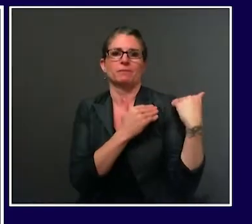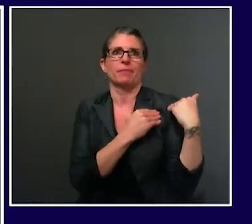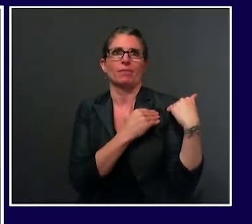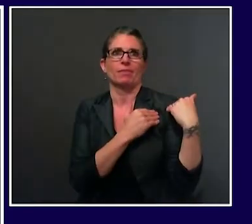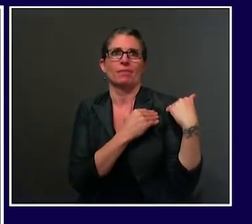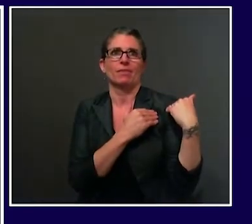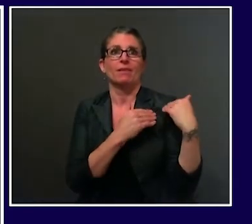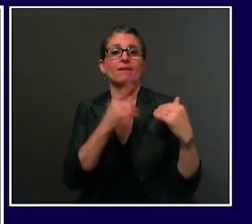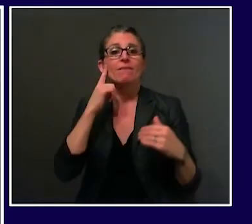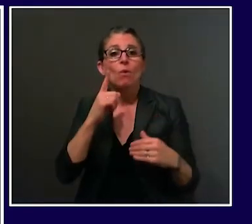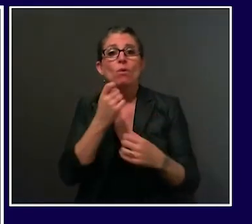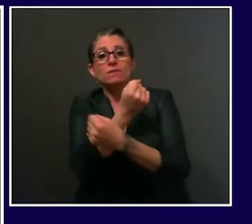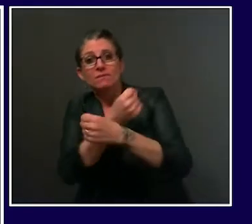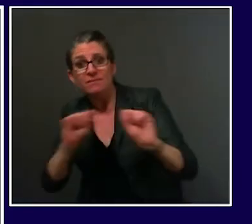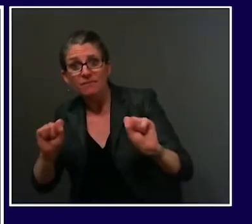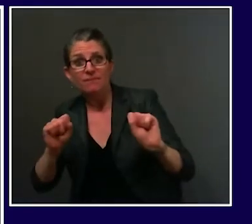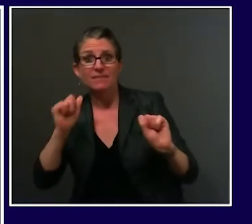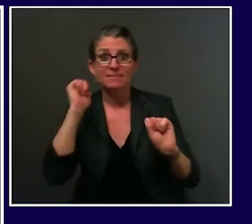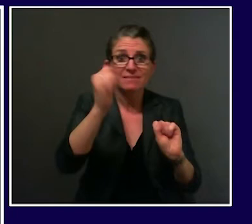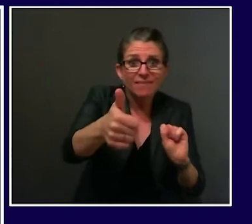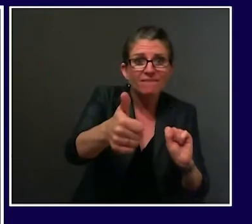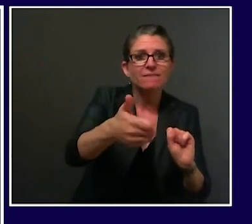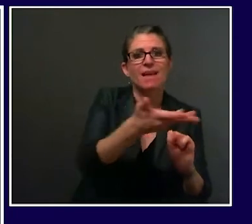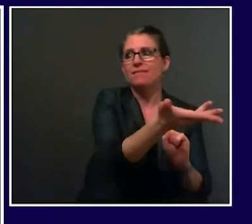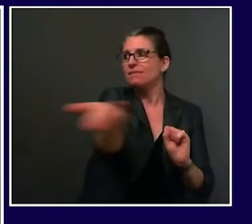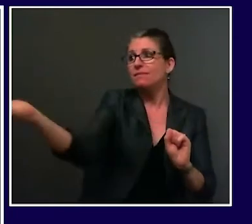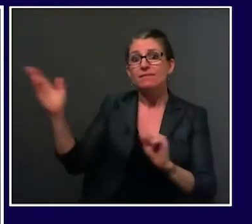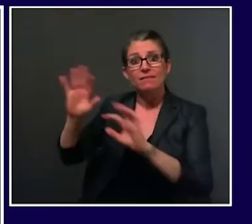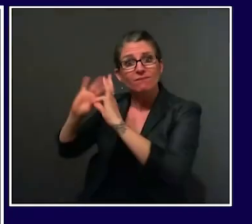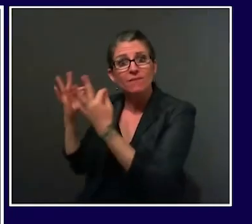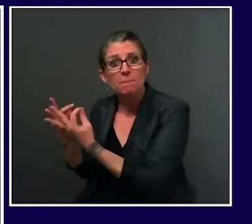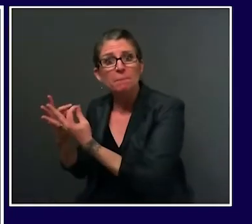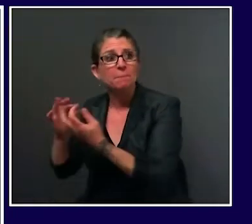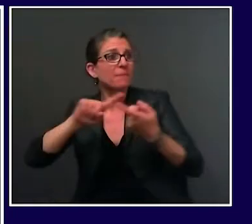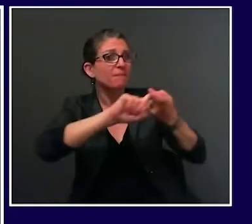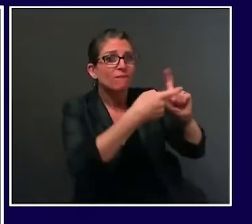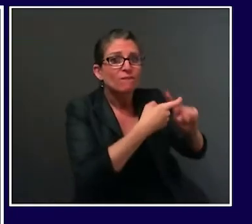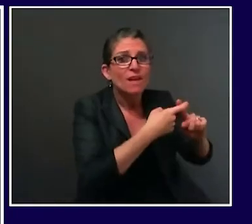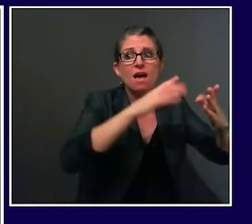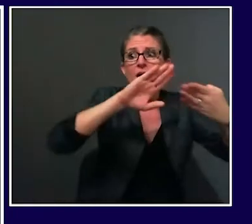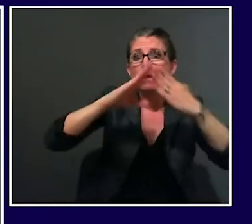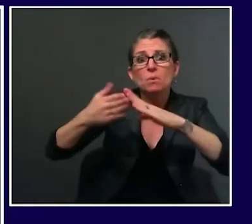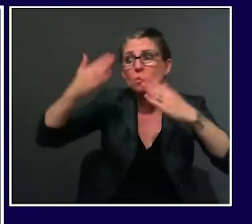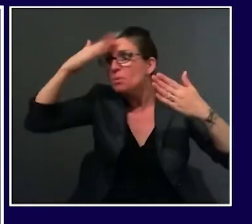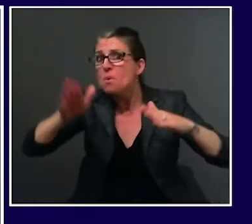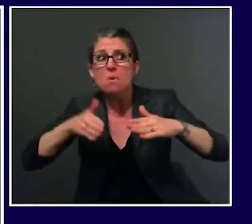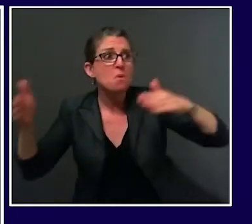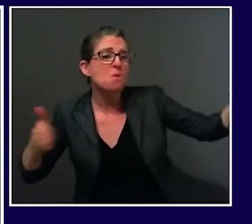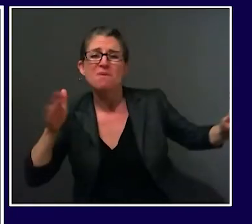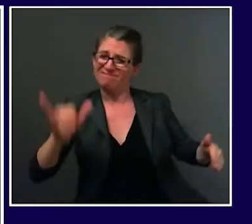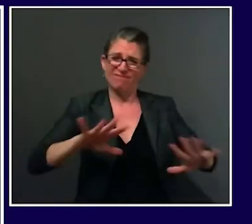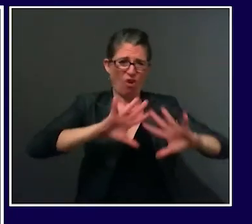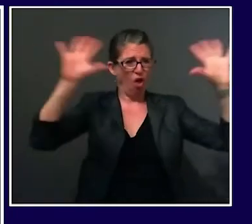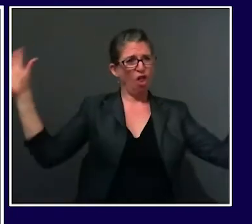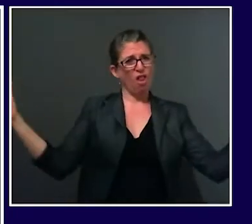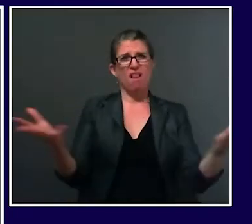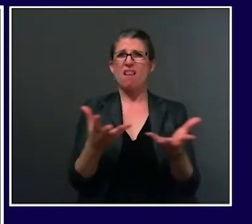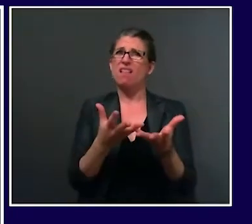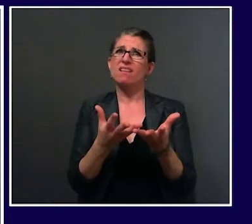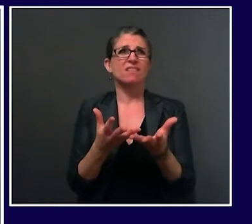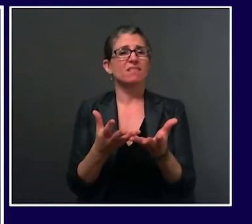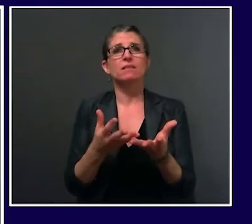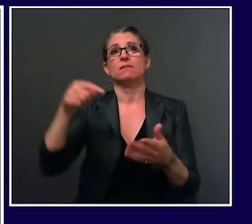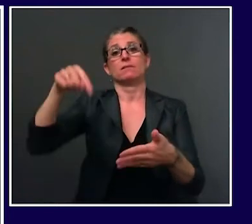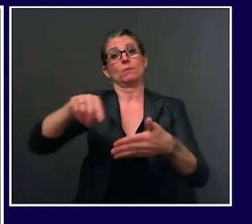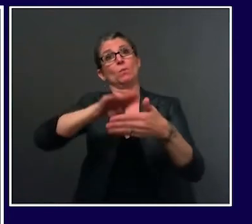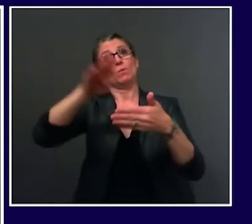but again, for the sake of our families and our communities. And so as we go into a weekend with expected to be good